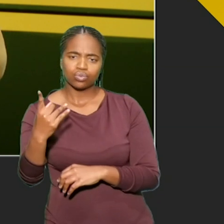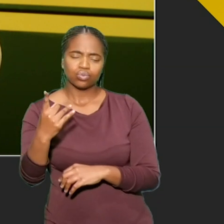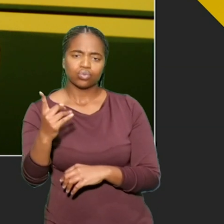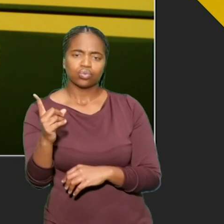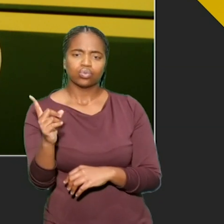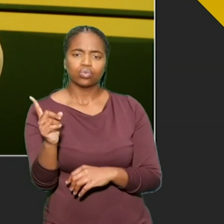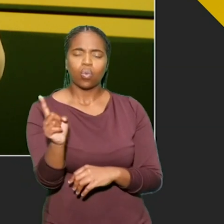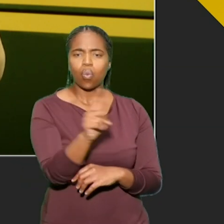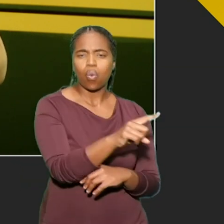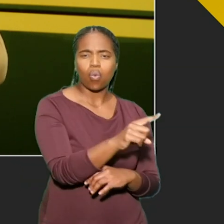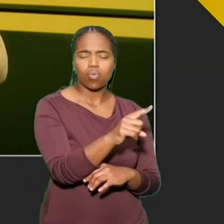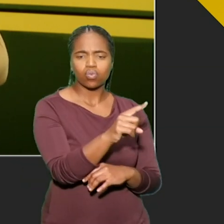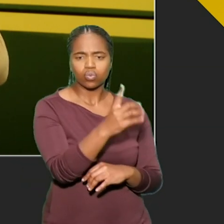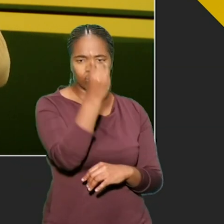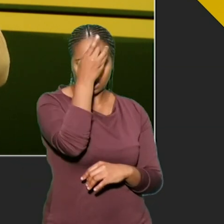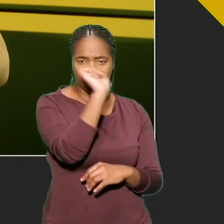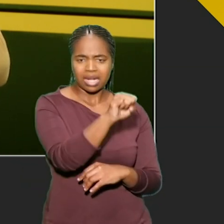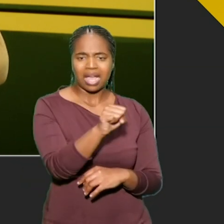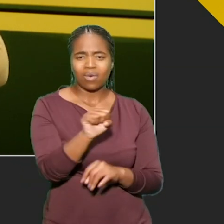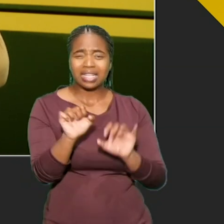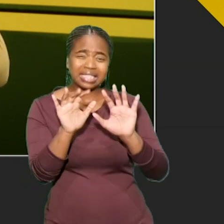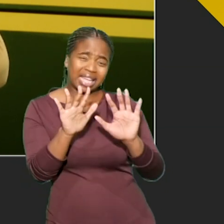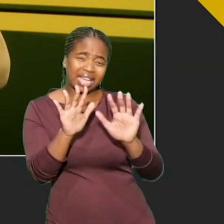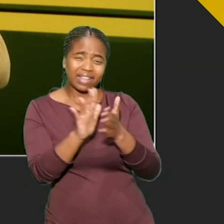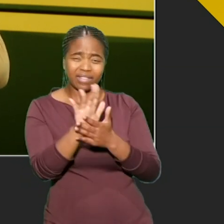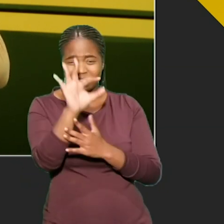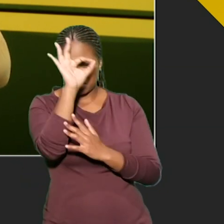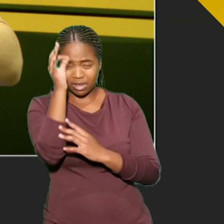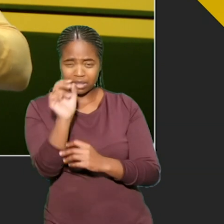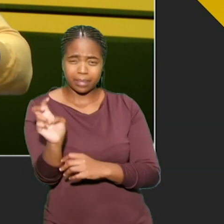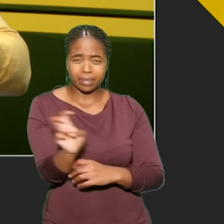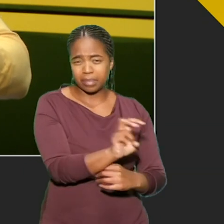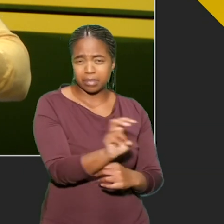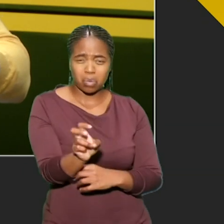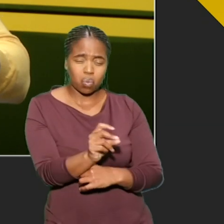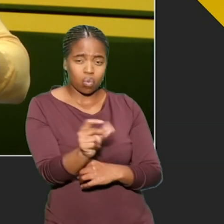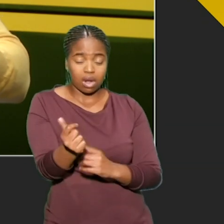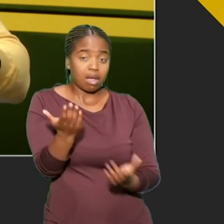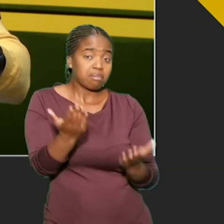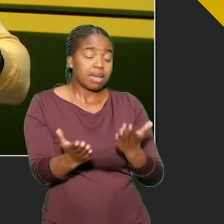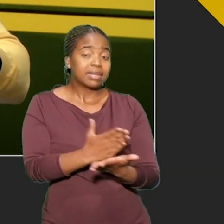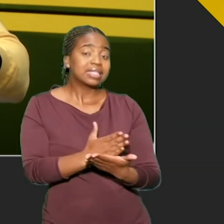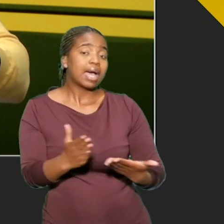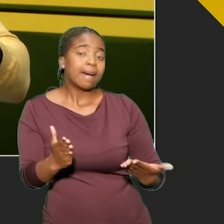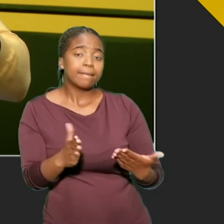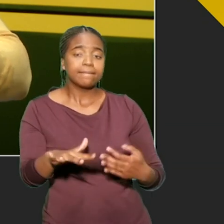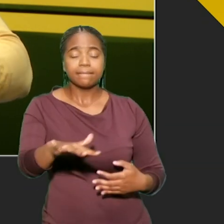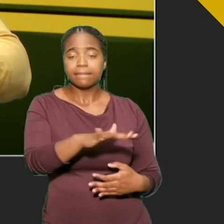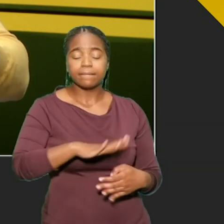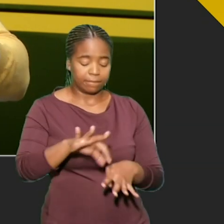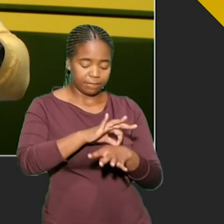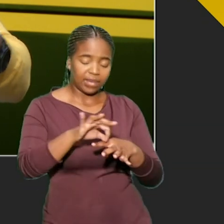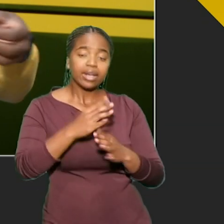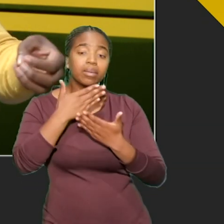the actual town. But now it can take you from 10 to 15 minutes to get there. Is it Tampa, maybe some cities or some other people are not